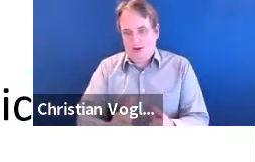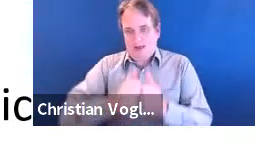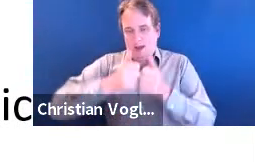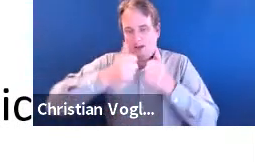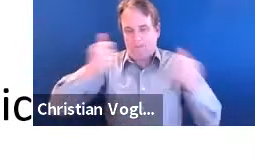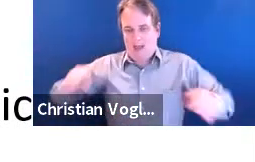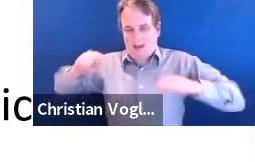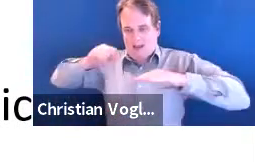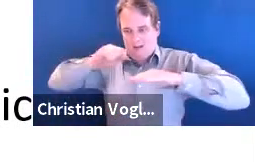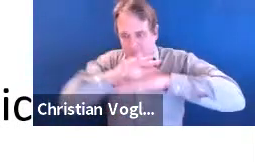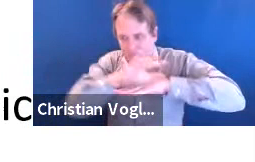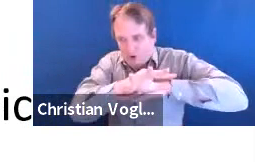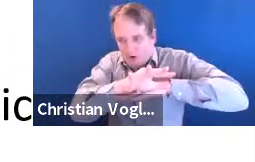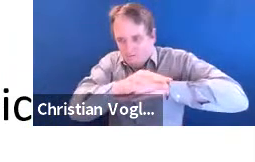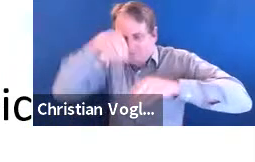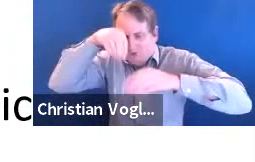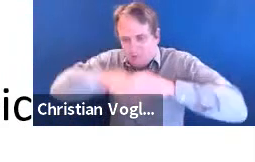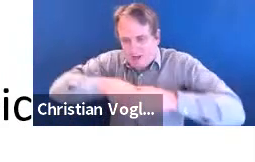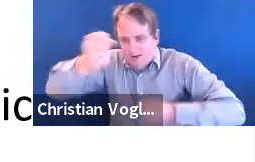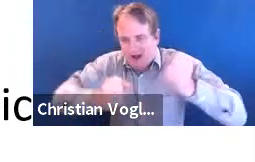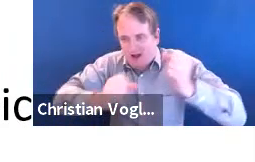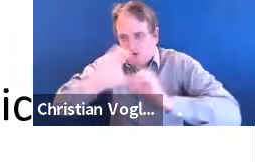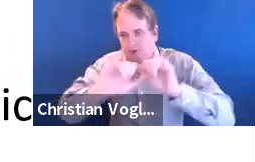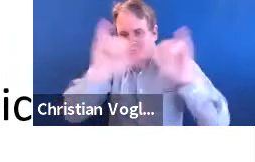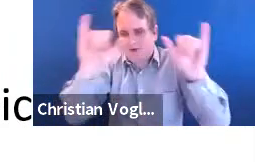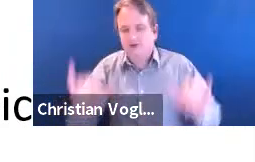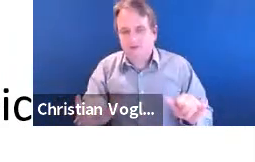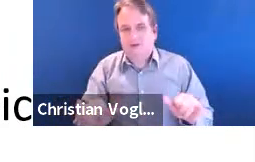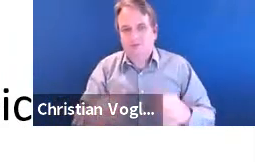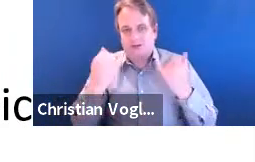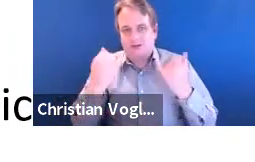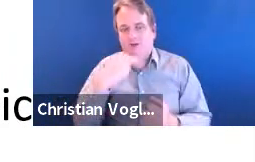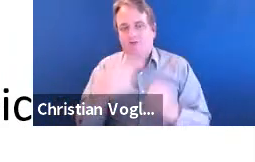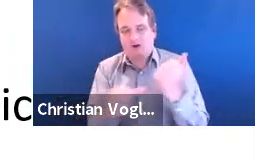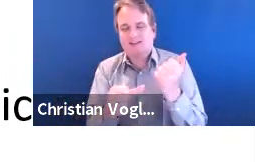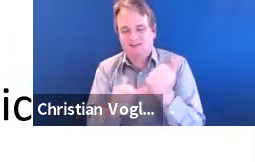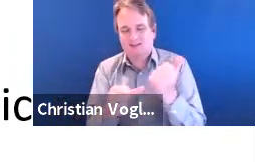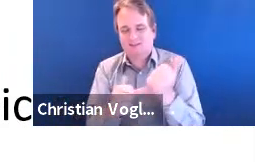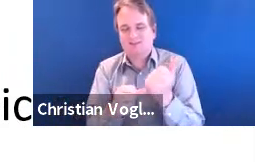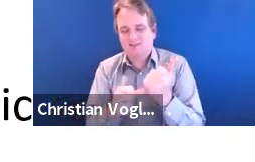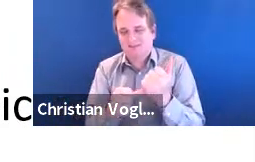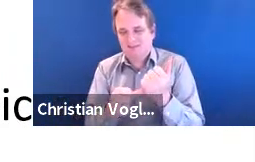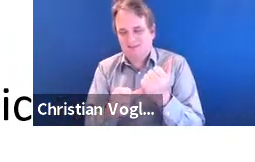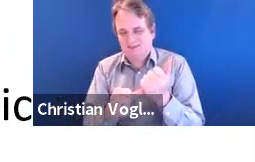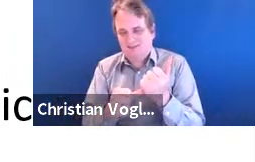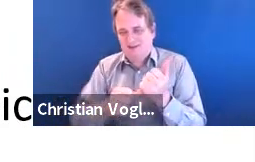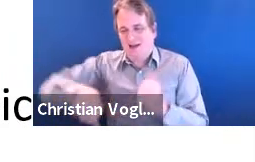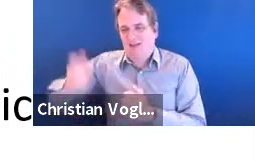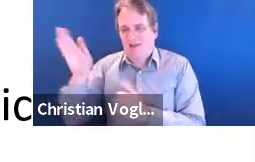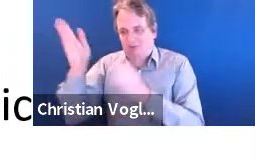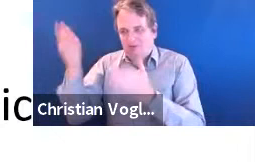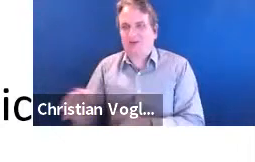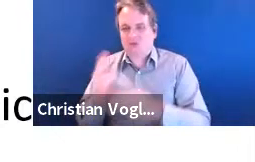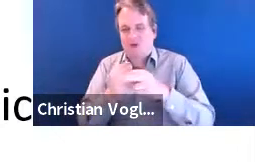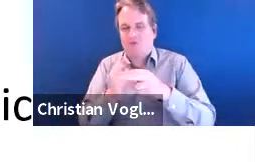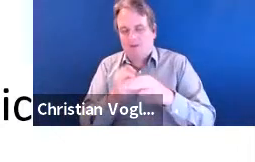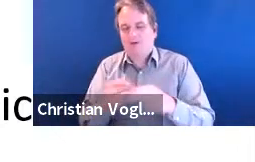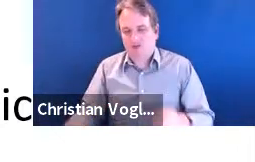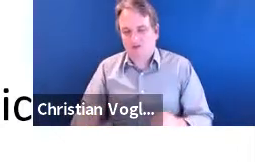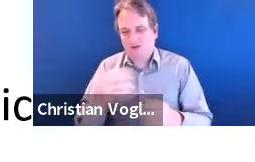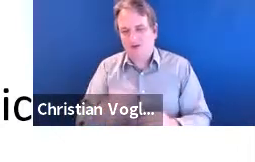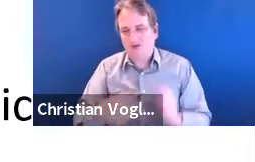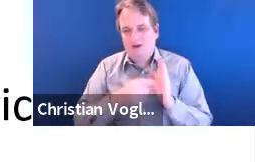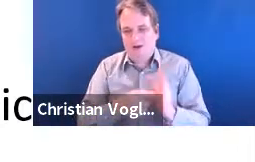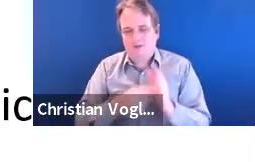So let's talk first about communicating with the autonomous vehicle. One of the biggest drivers at the moment of in-car communications